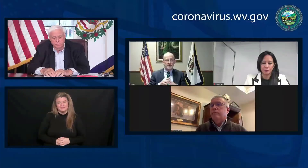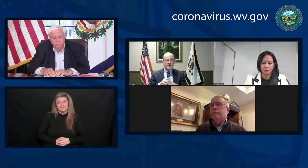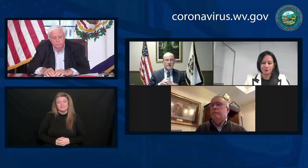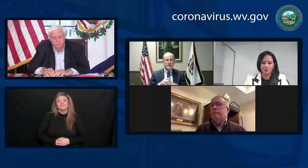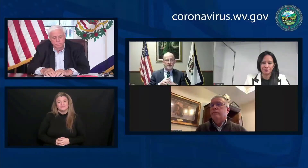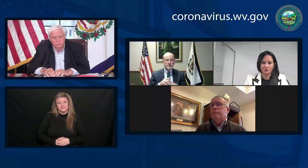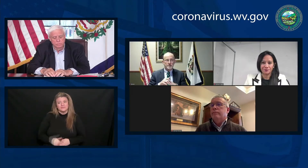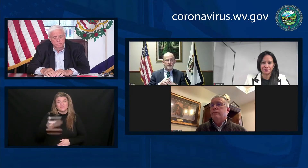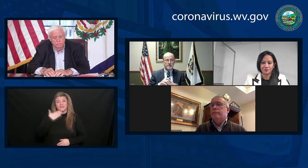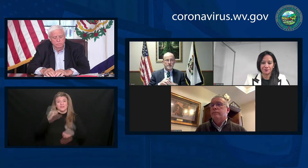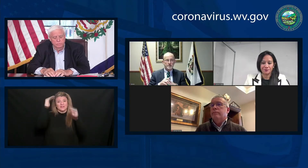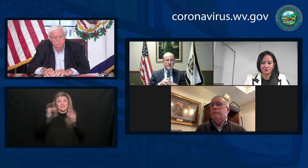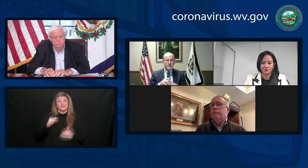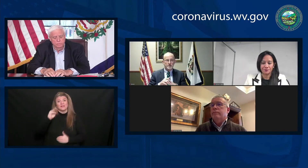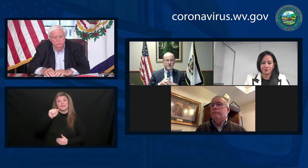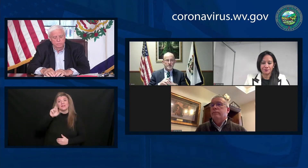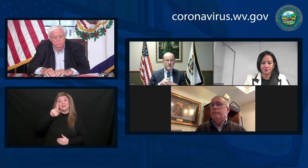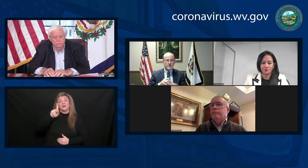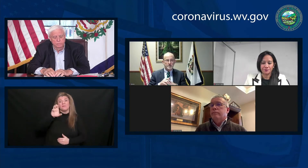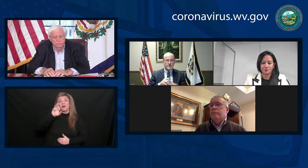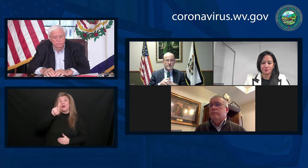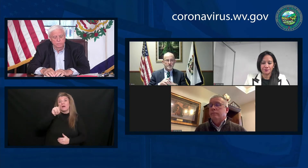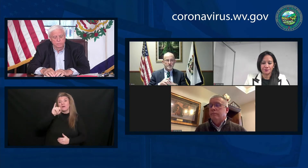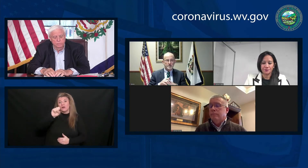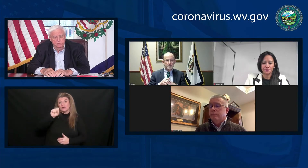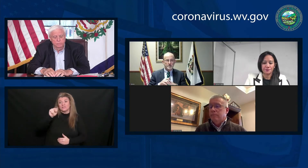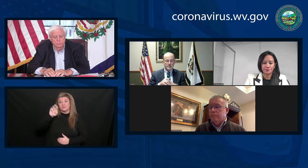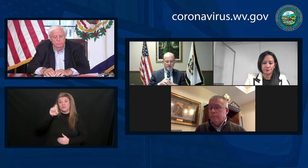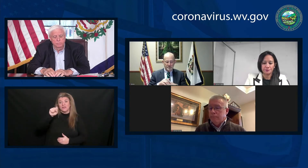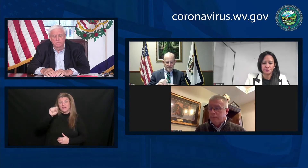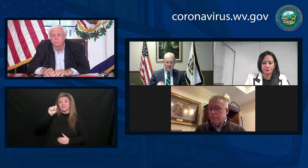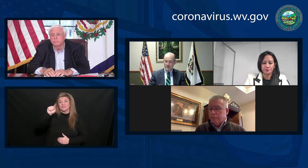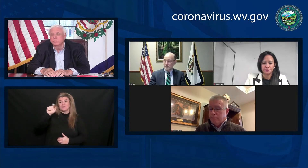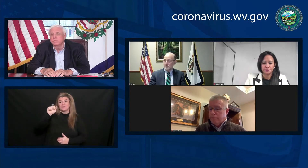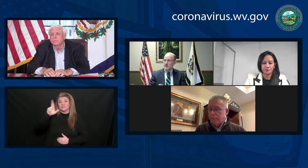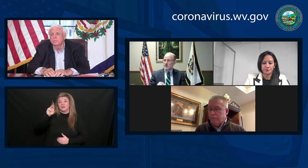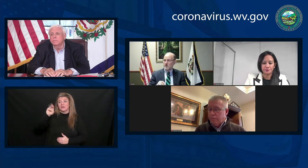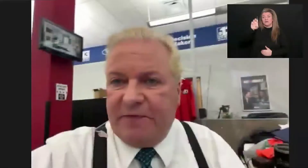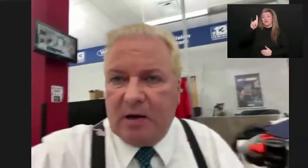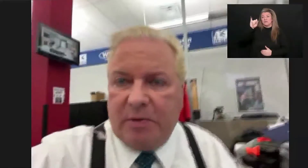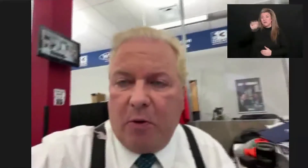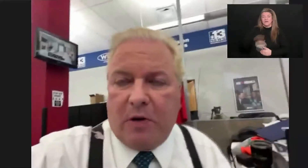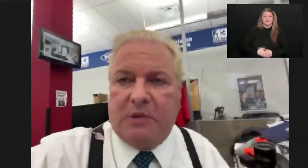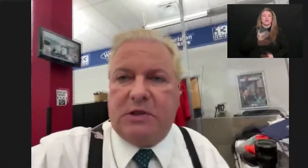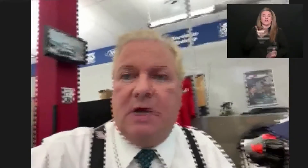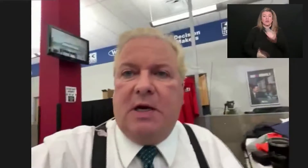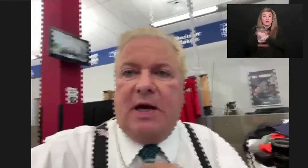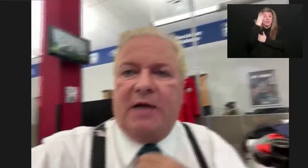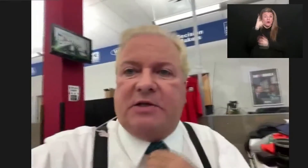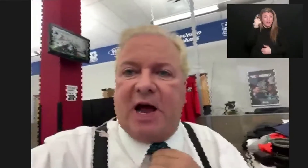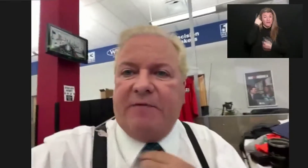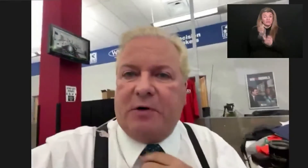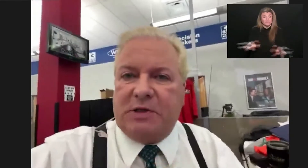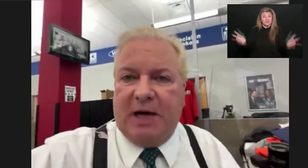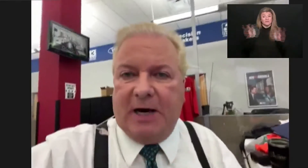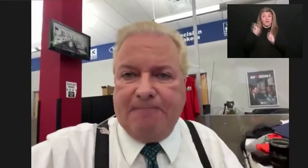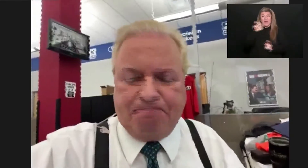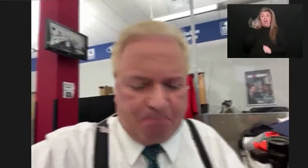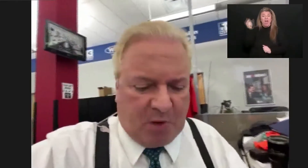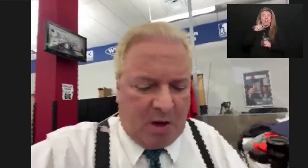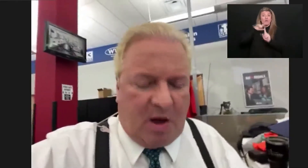Thank you, Charles. Next to Mark Curtis with Nexstar Media. Good morning, Governor, cabinet members, and fellow reporters and